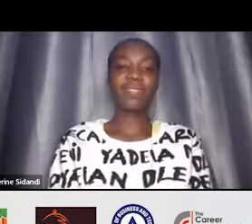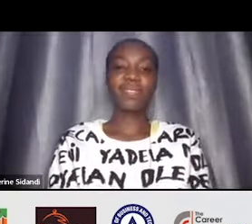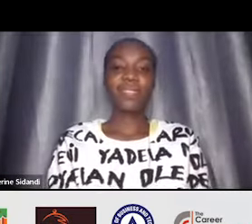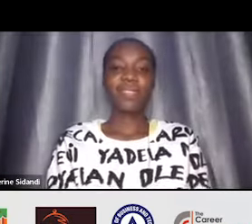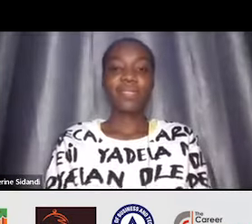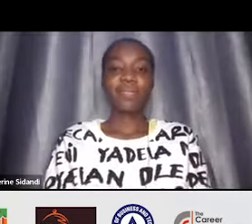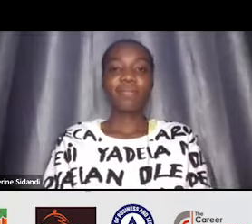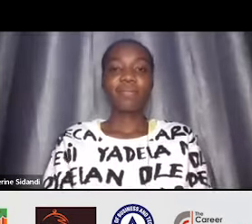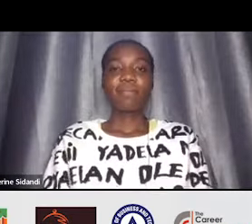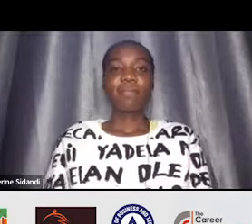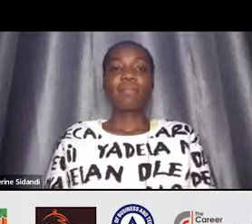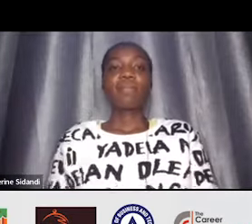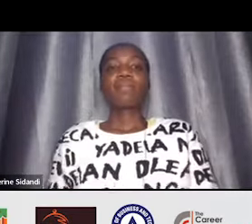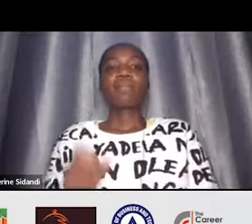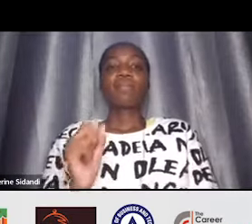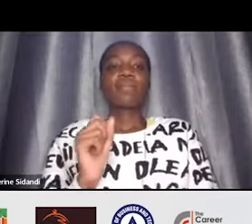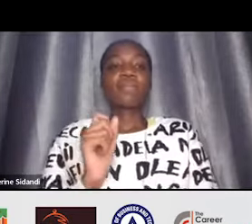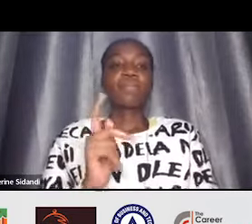Okay.